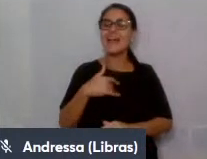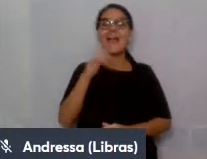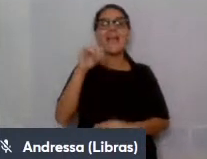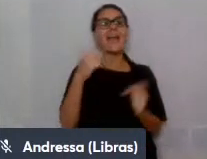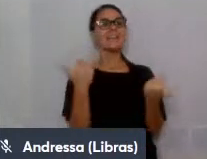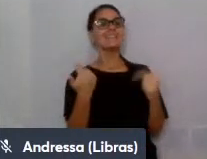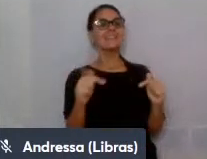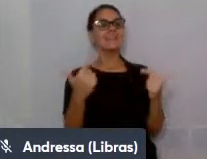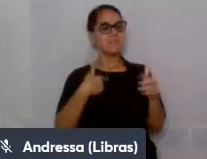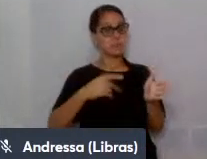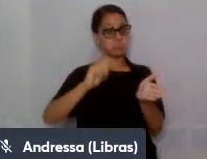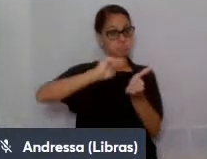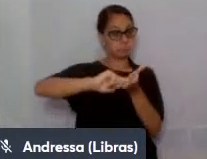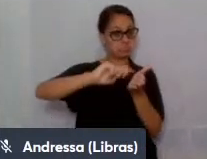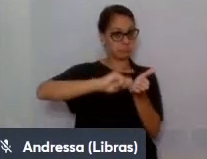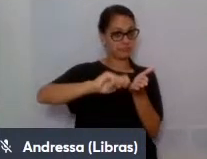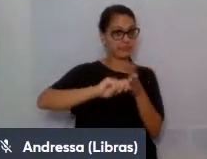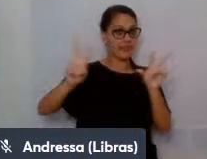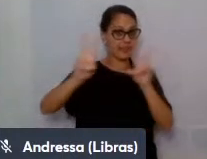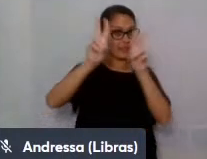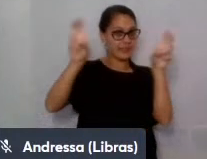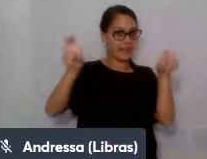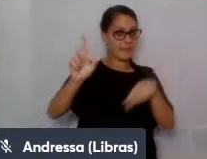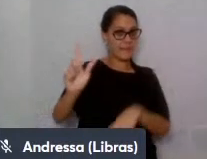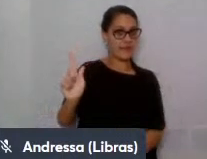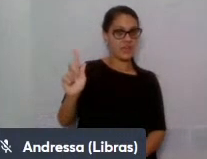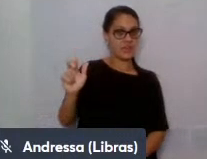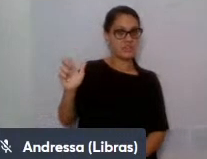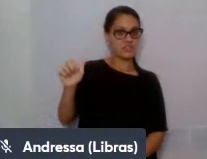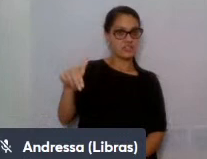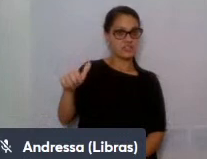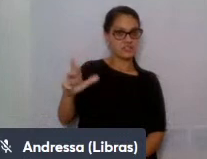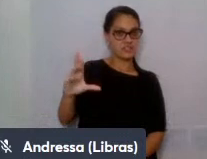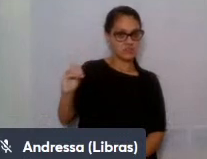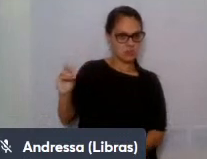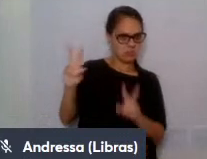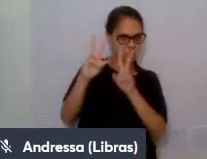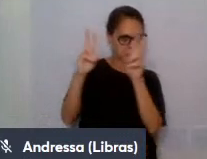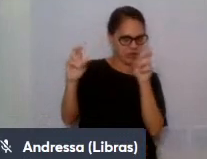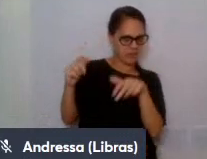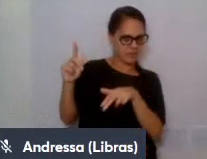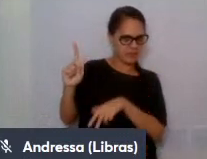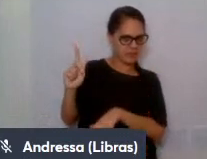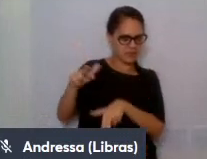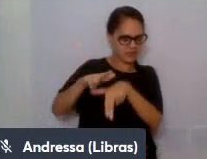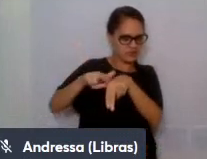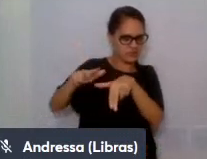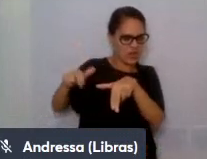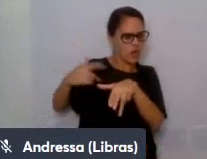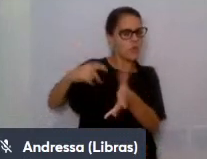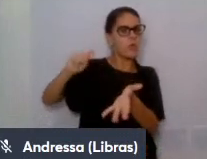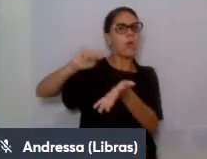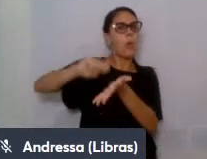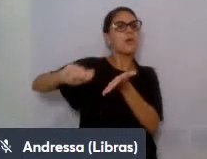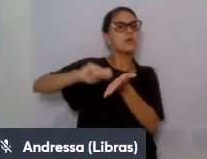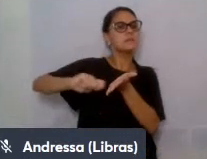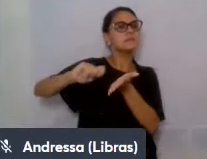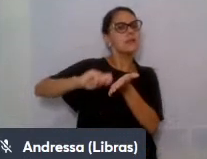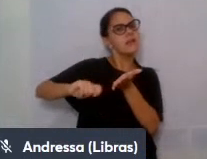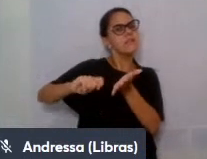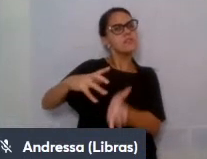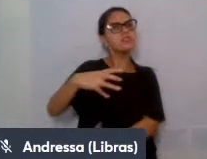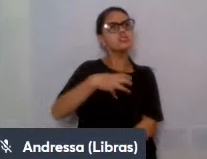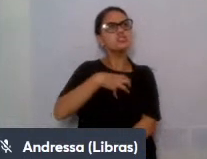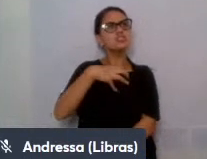trabalho que eu escrevi sobre gênero e questões de gênero e que eu escrevi de uma